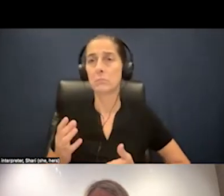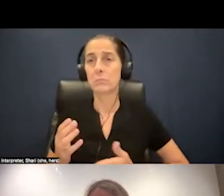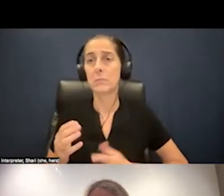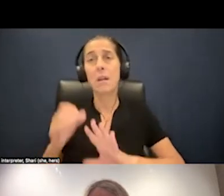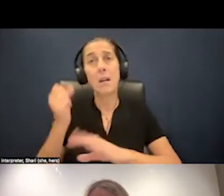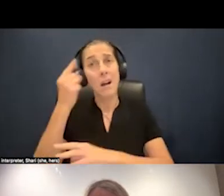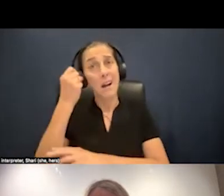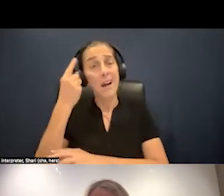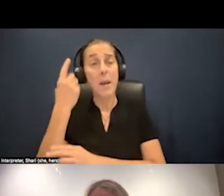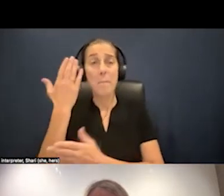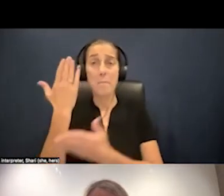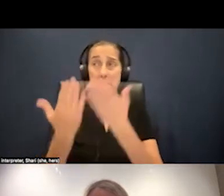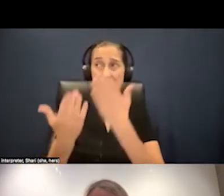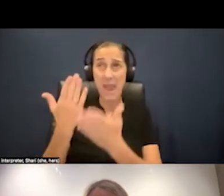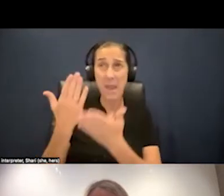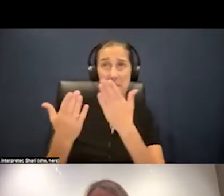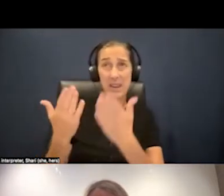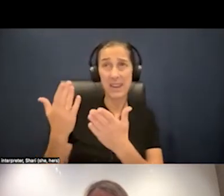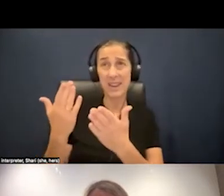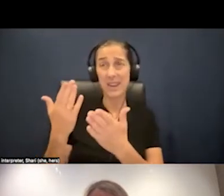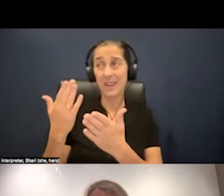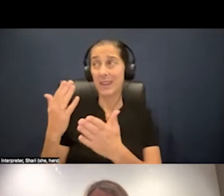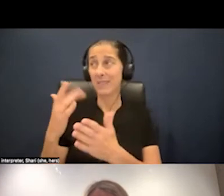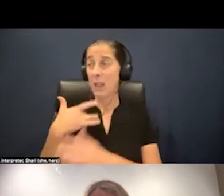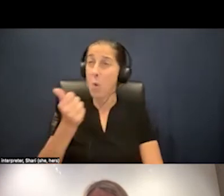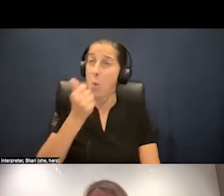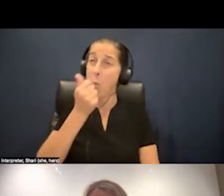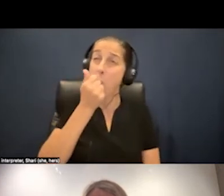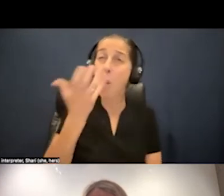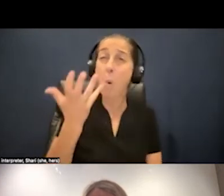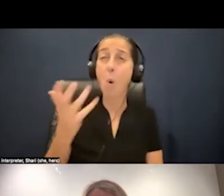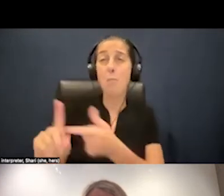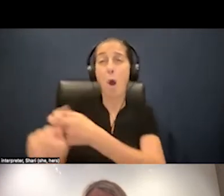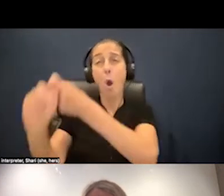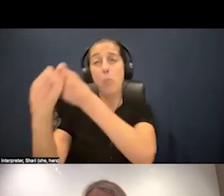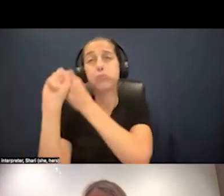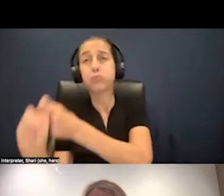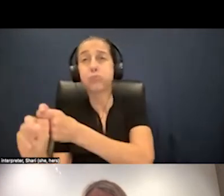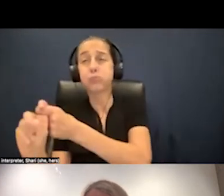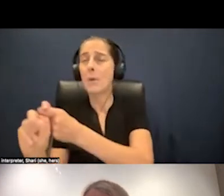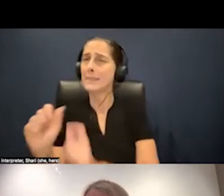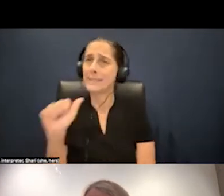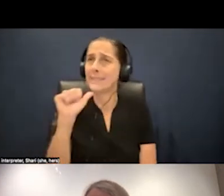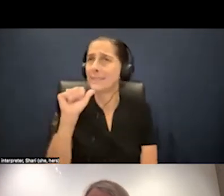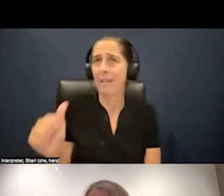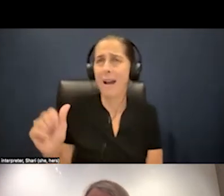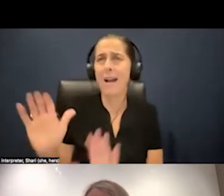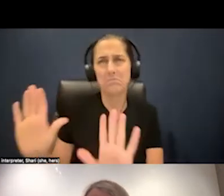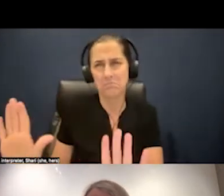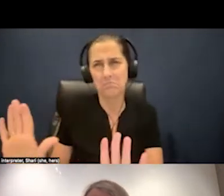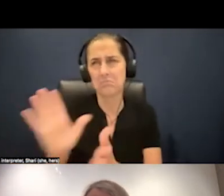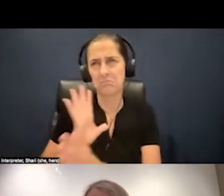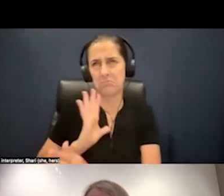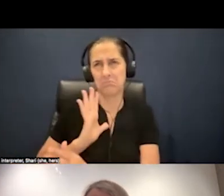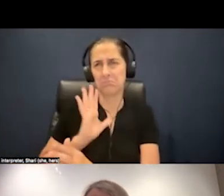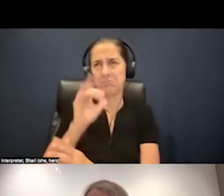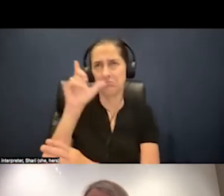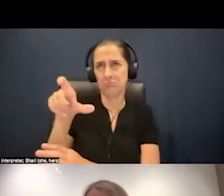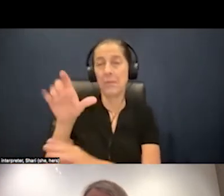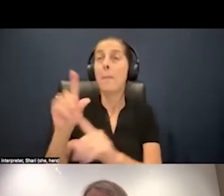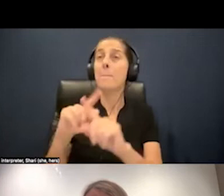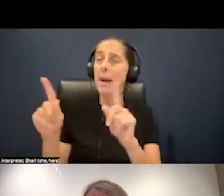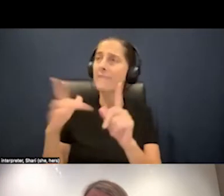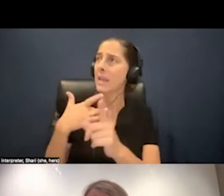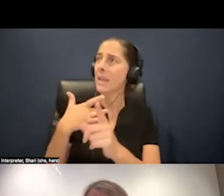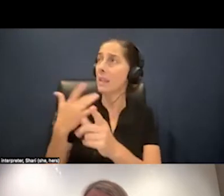like your clinician is your best friend, but being able to feel like you are being heard, like your needs are being met,